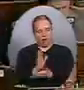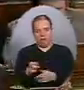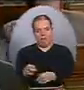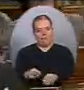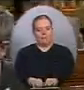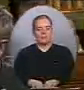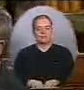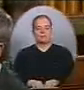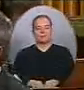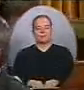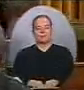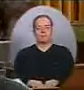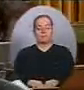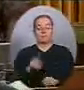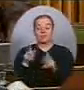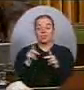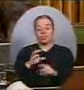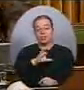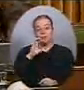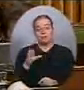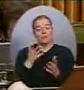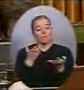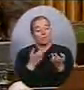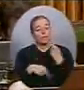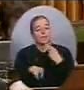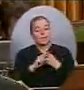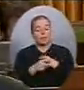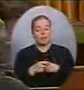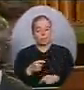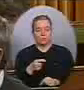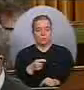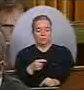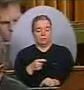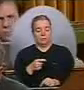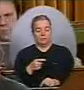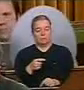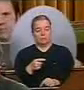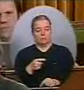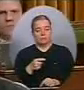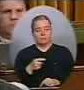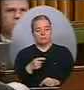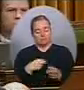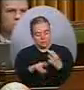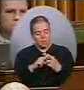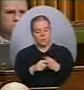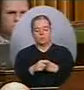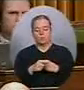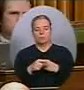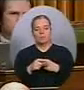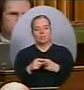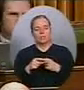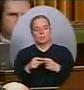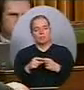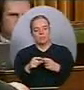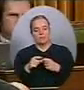Speaker, Canadians want answer to the ever-widening pattern of voter suppression that happened under the Conservatives. Now, we understand